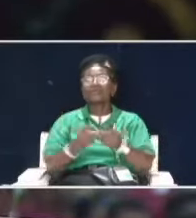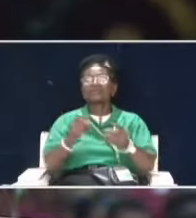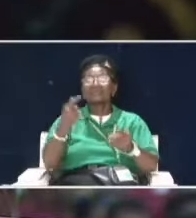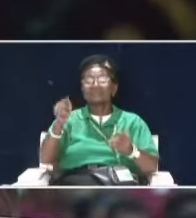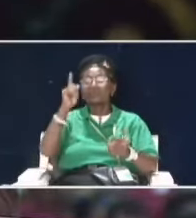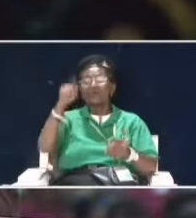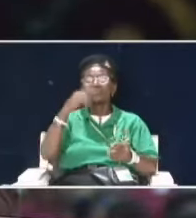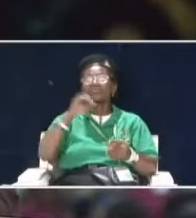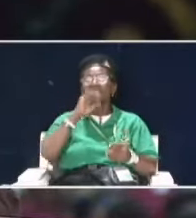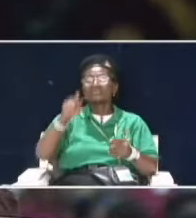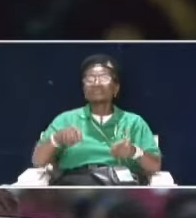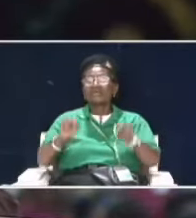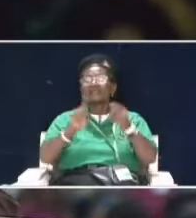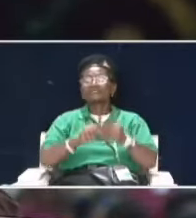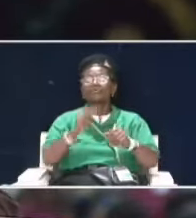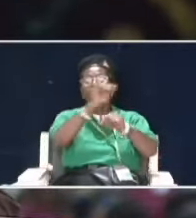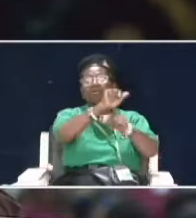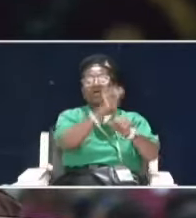work against you